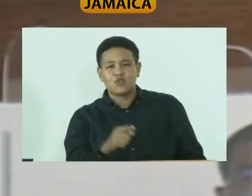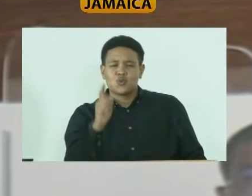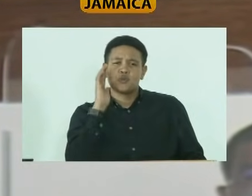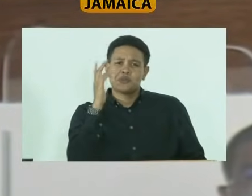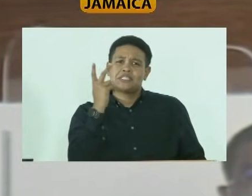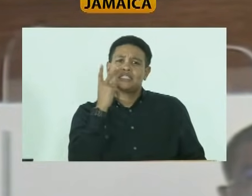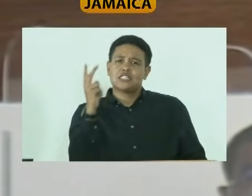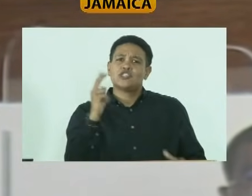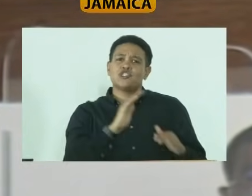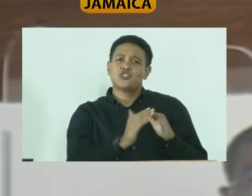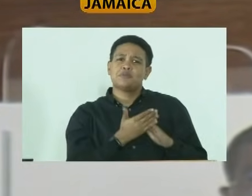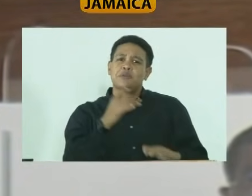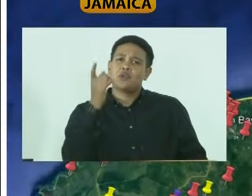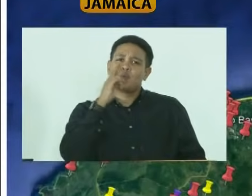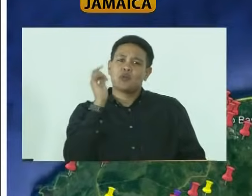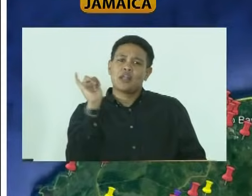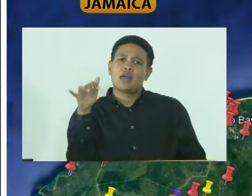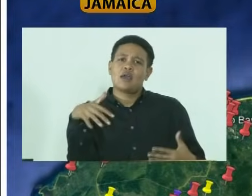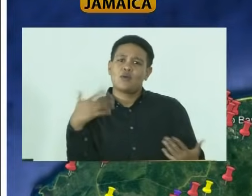look like